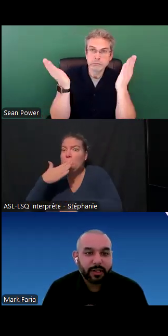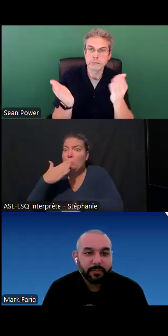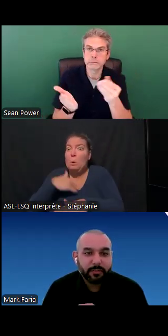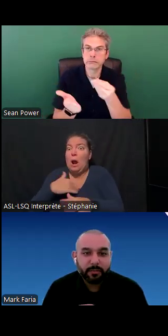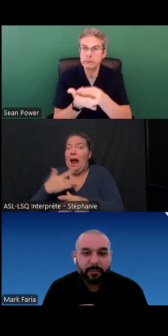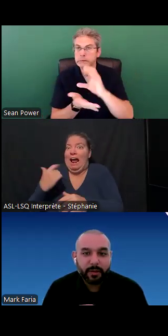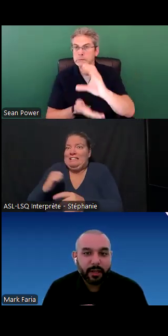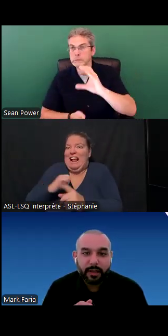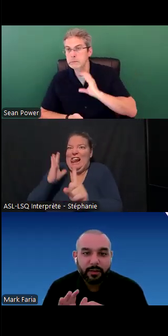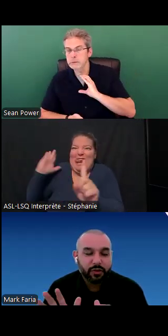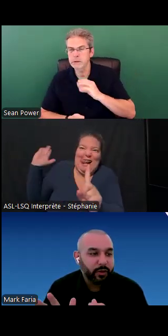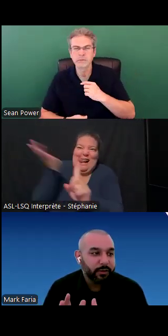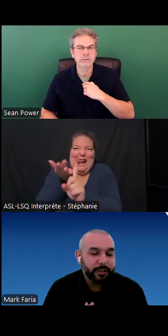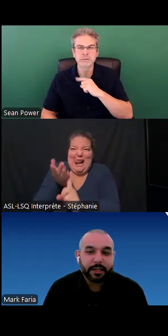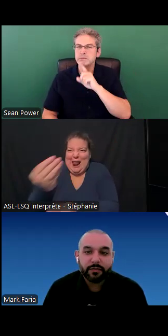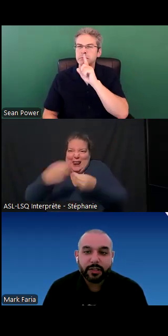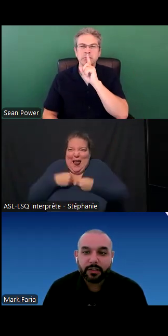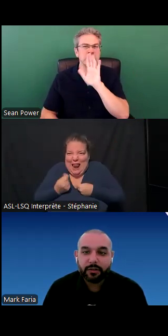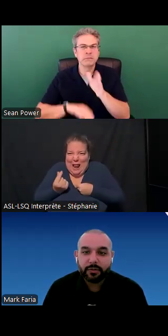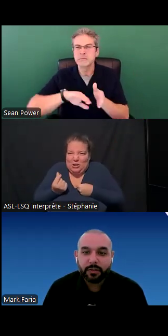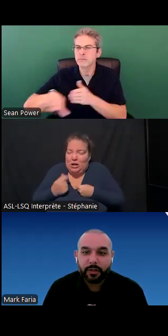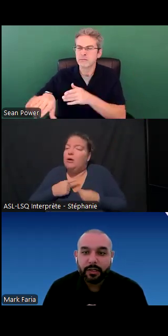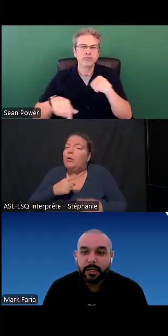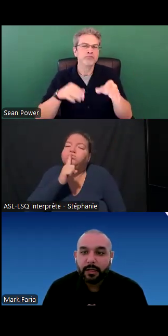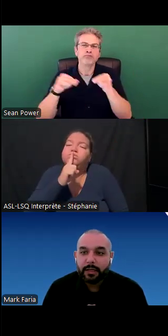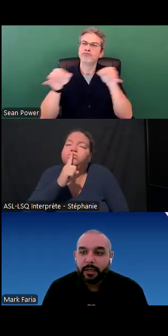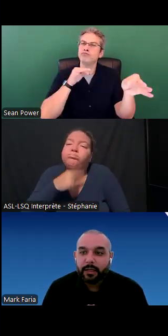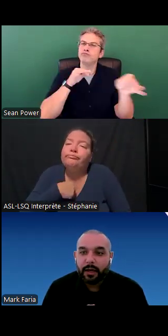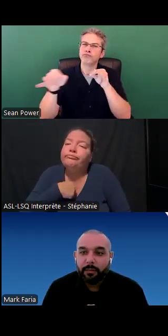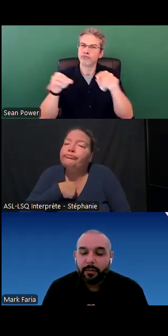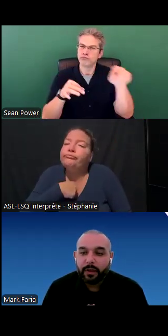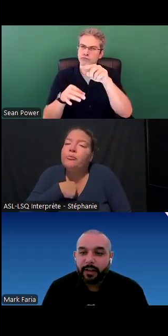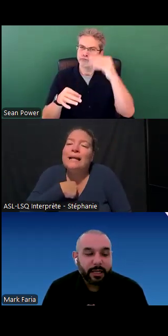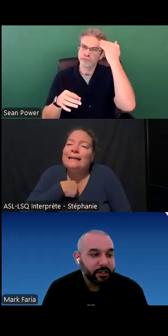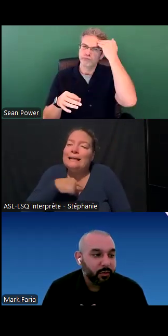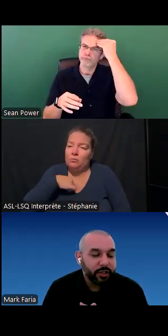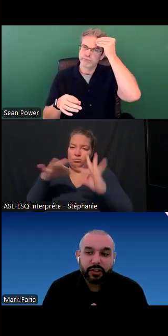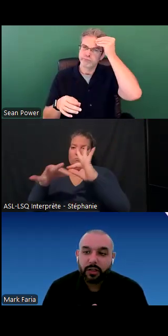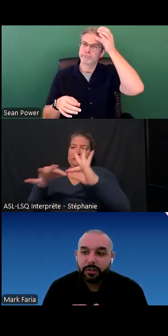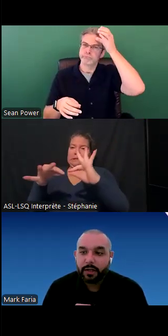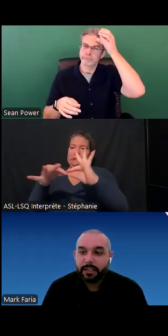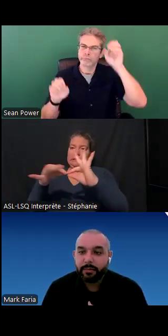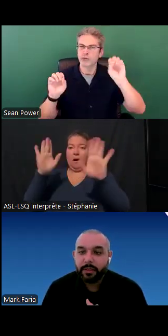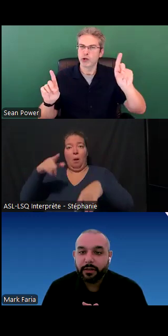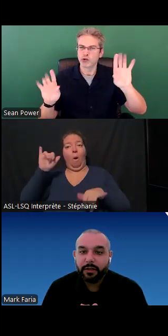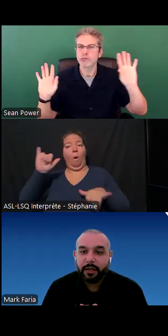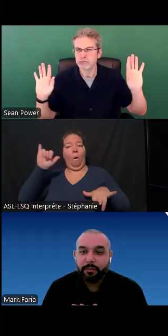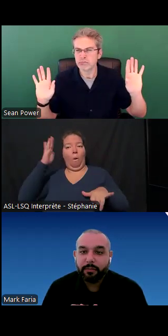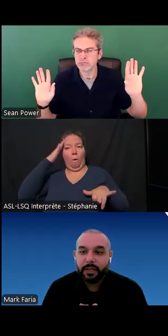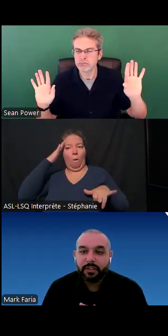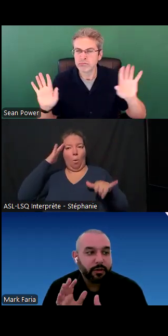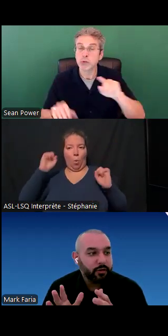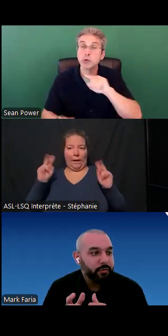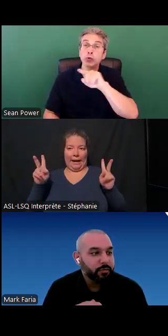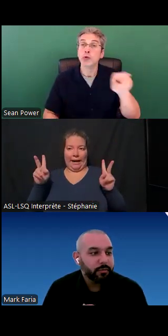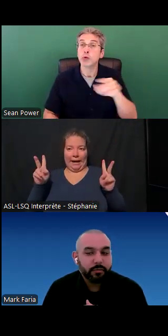purposes. And there's no legal or tax advice in here as well. If anybody has any questions, they can always contact me later,